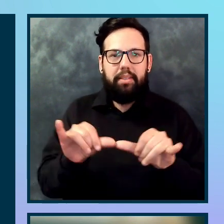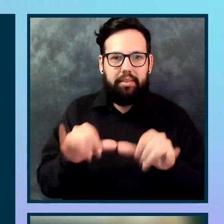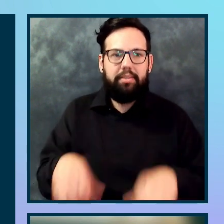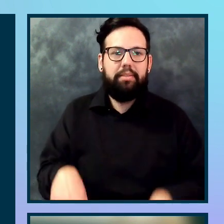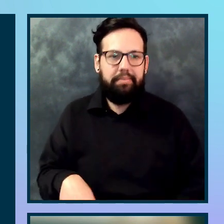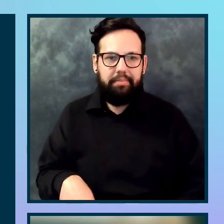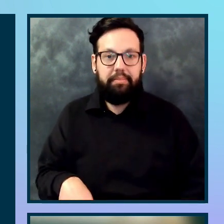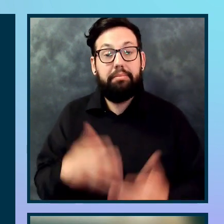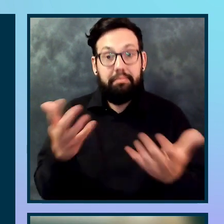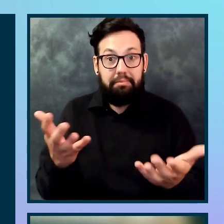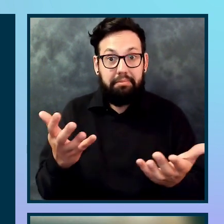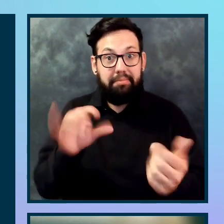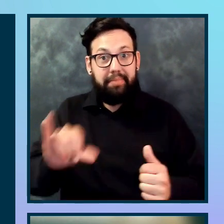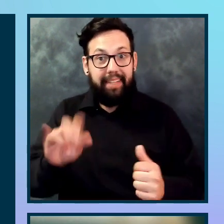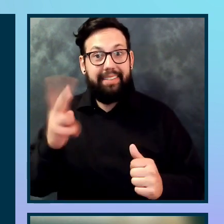All right.